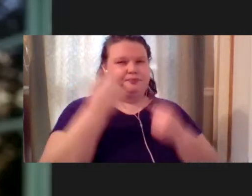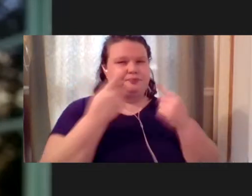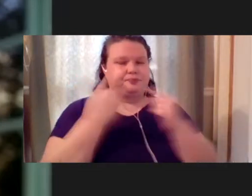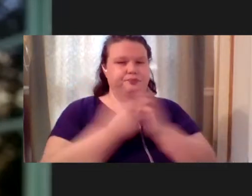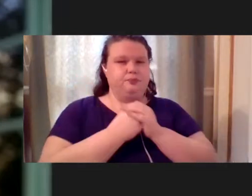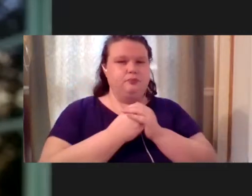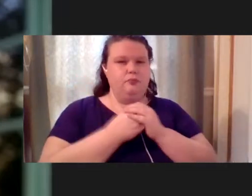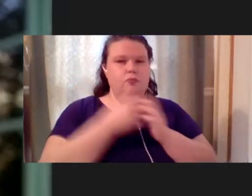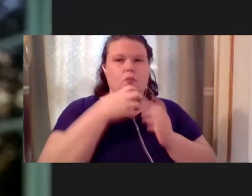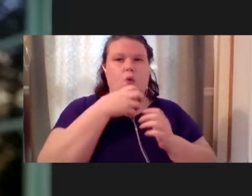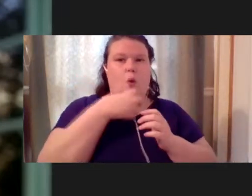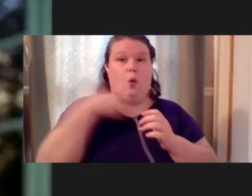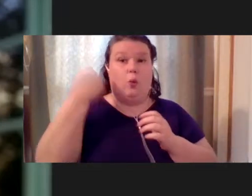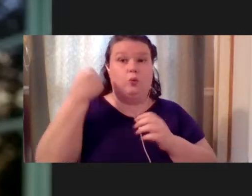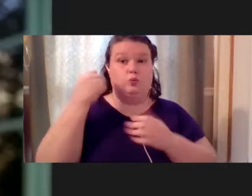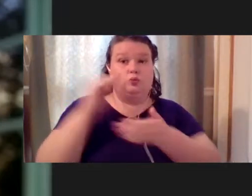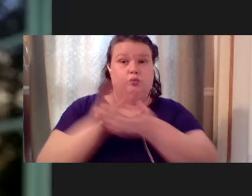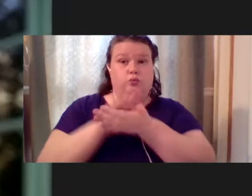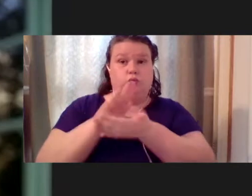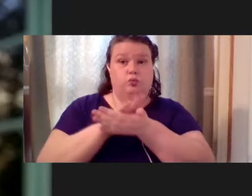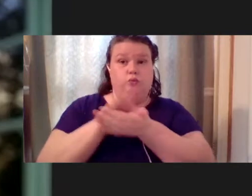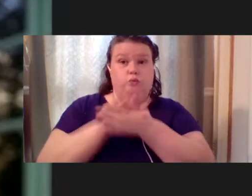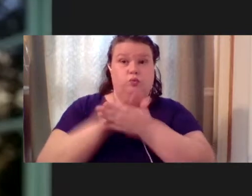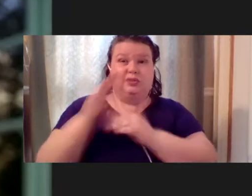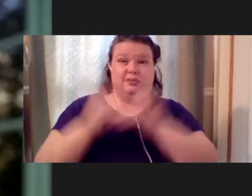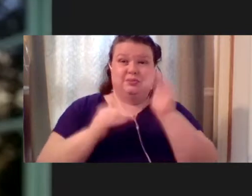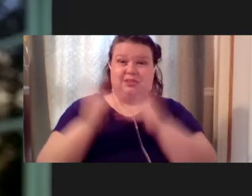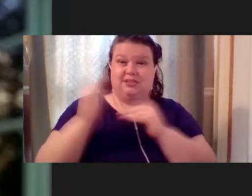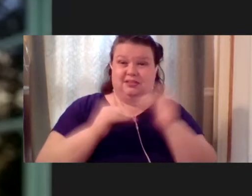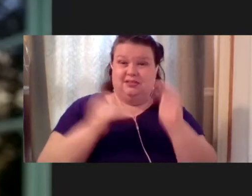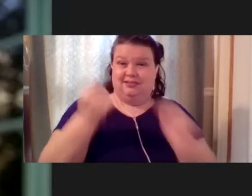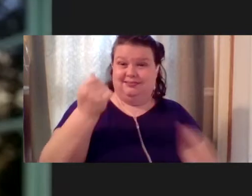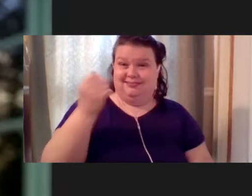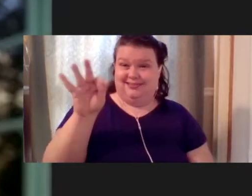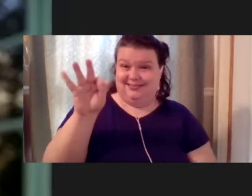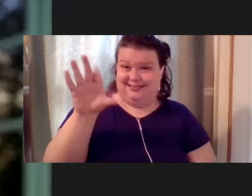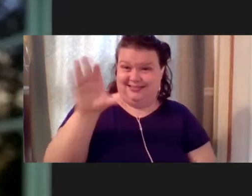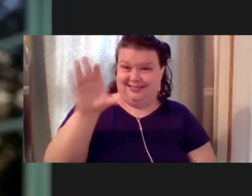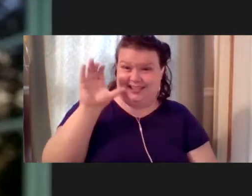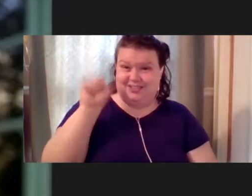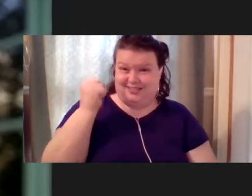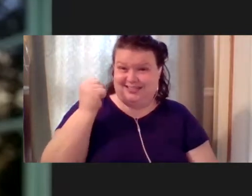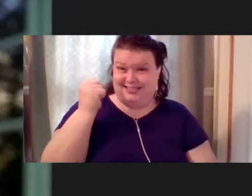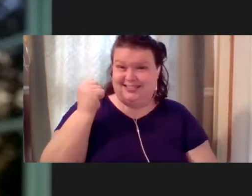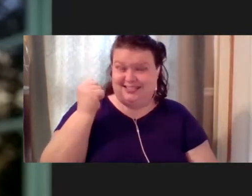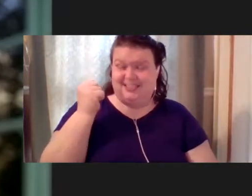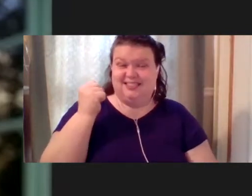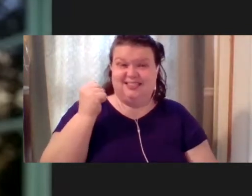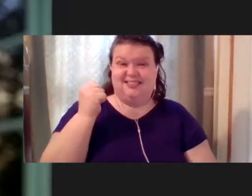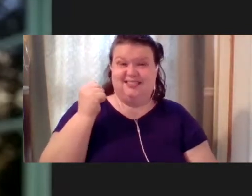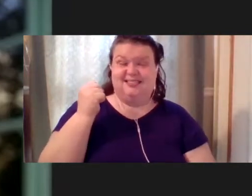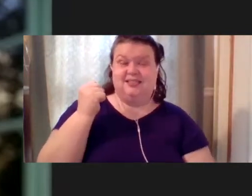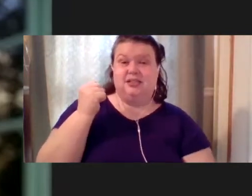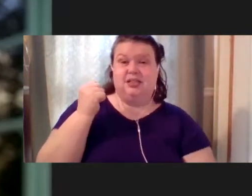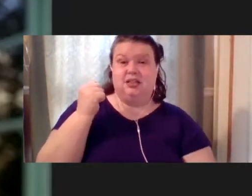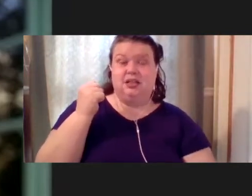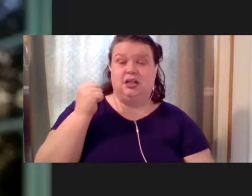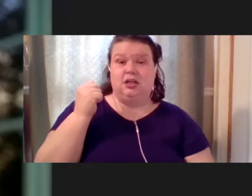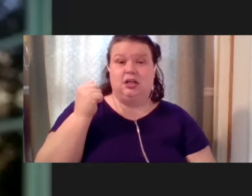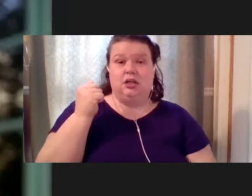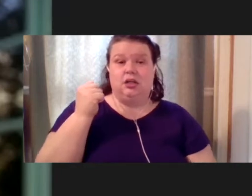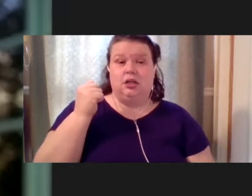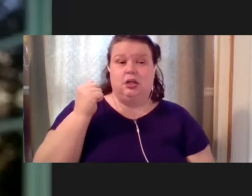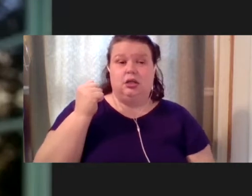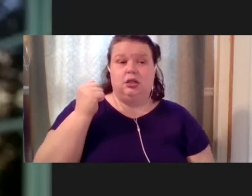facilities, especially ones that were built in the early 1900s. mean, the world of compliance has